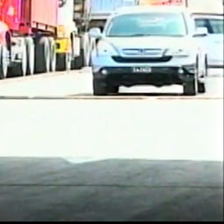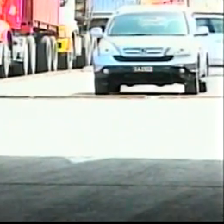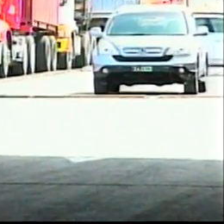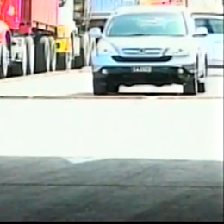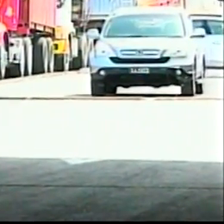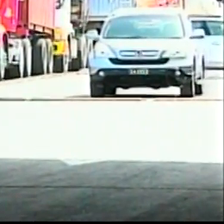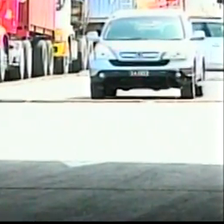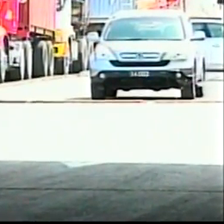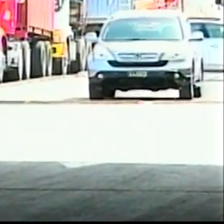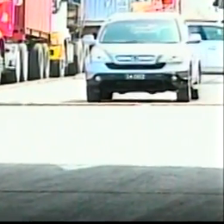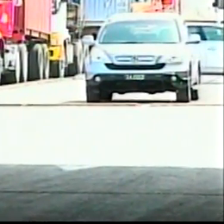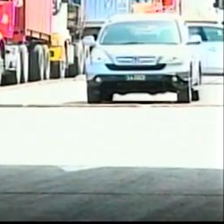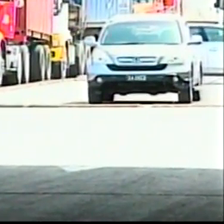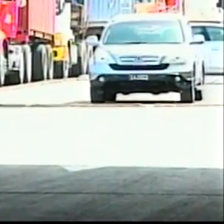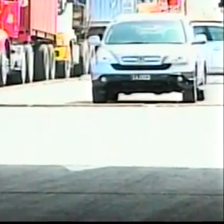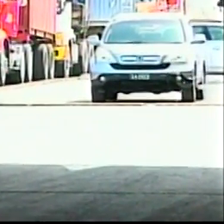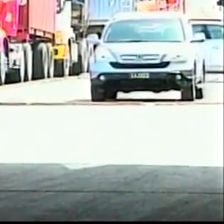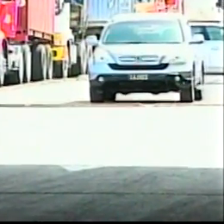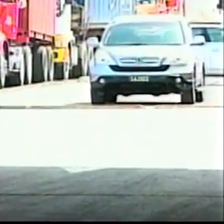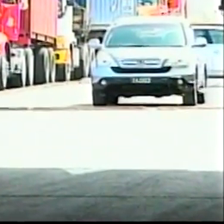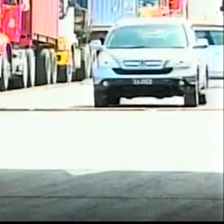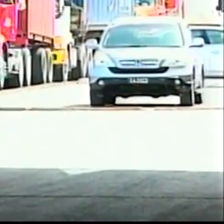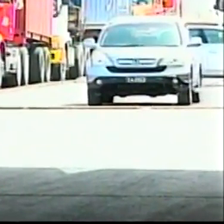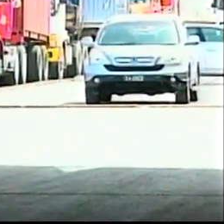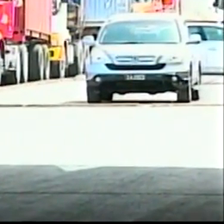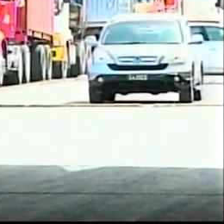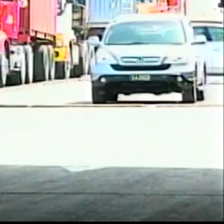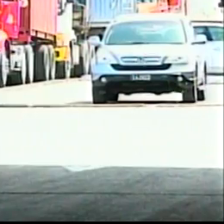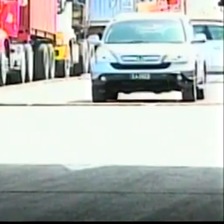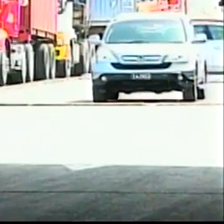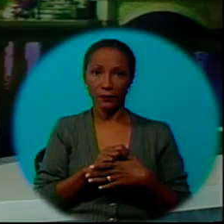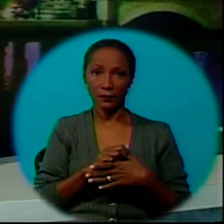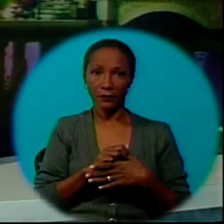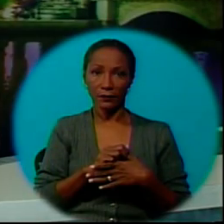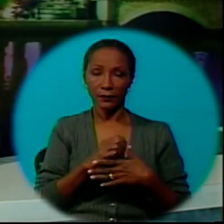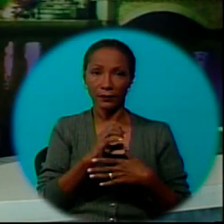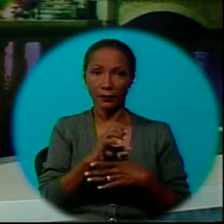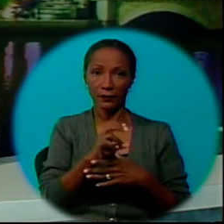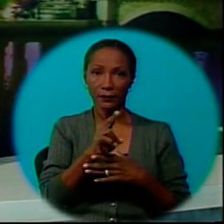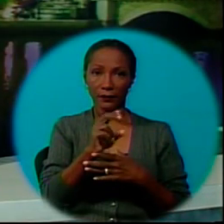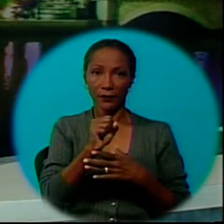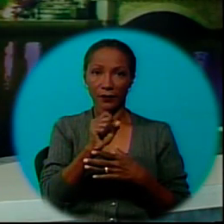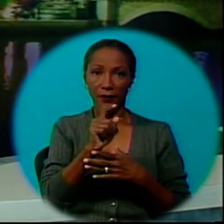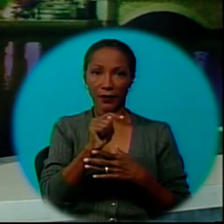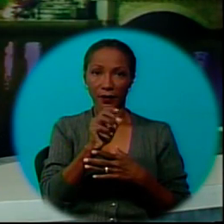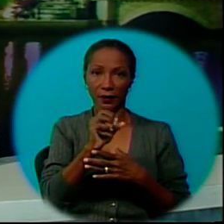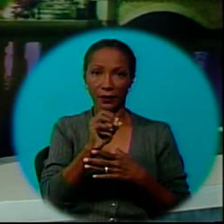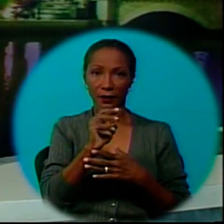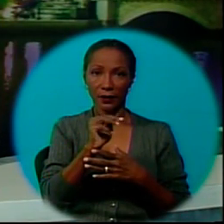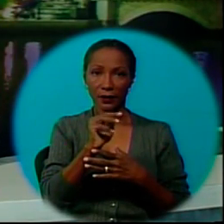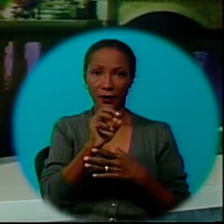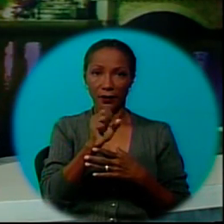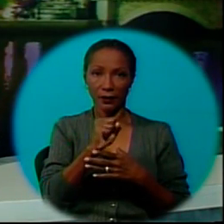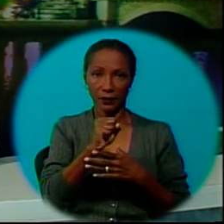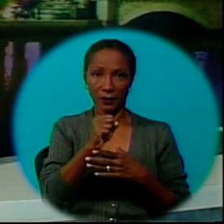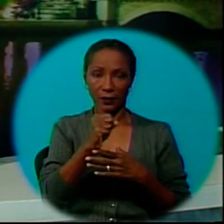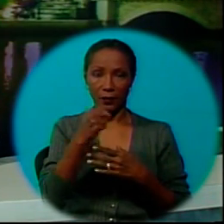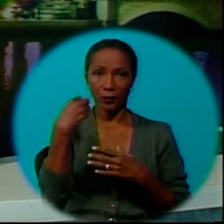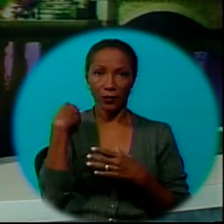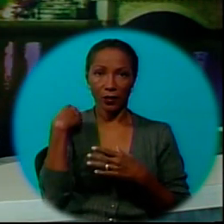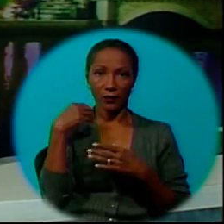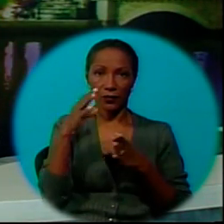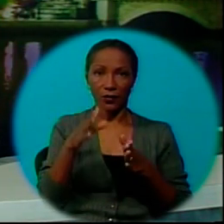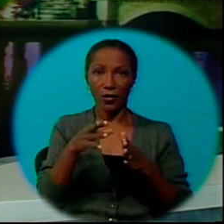swift changes, industrial action could be on the horizon. Customs employees represented by the